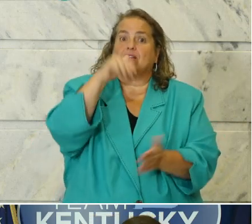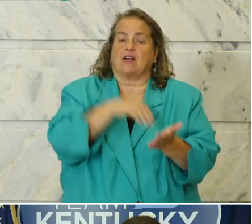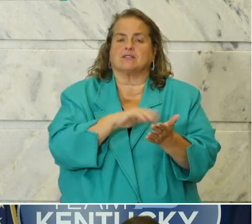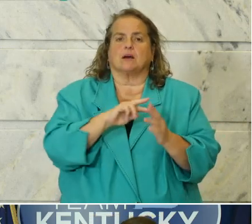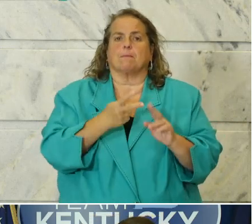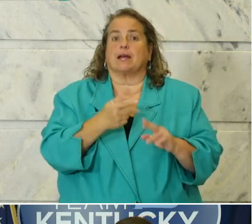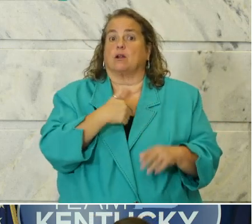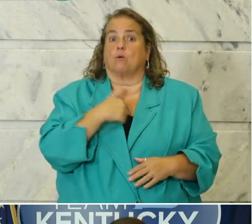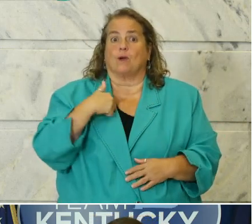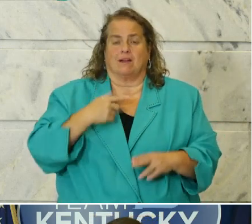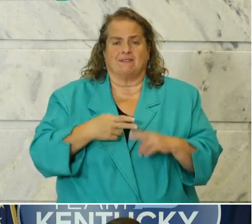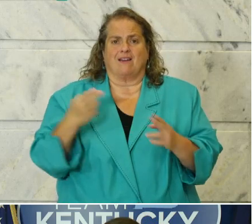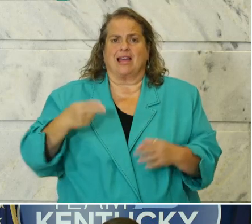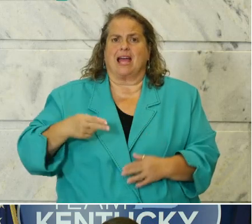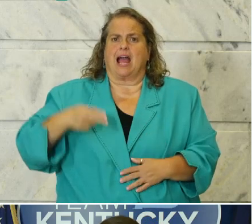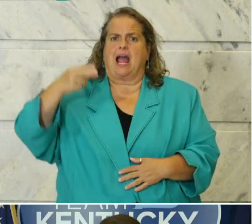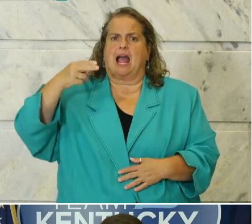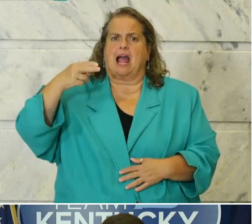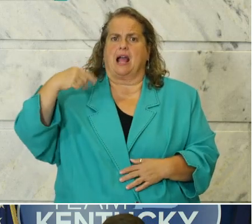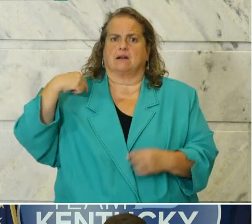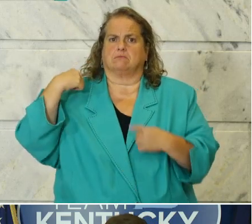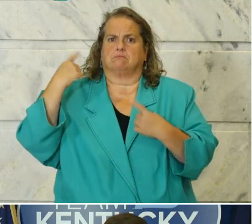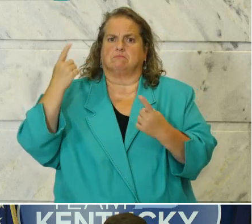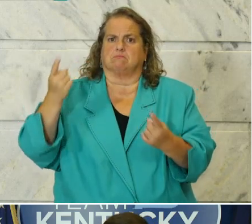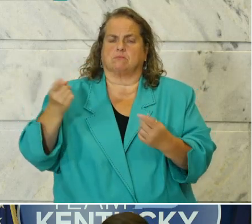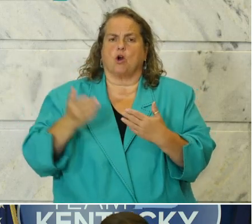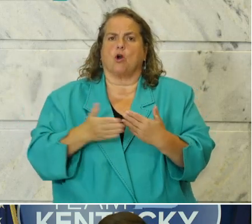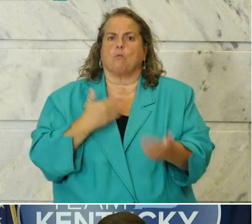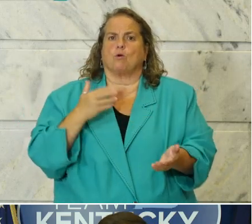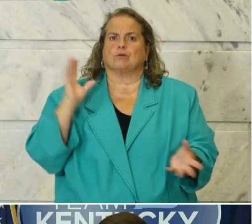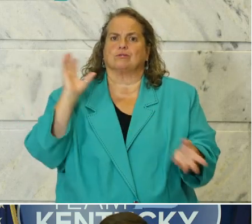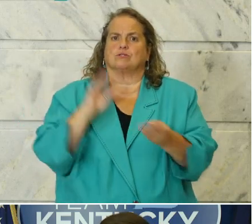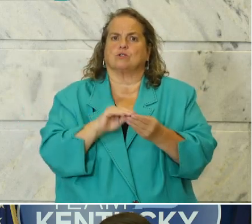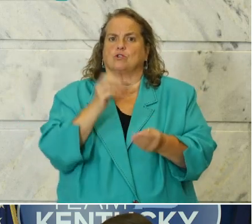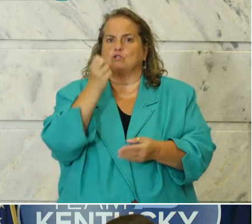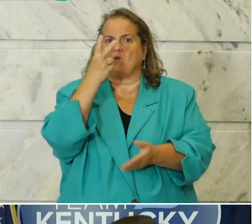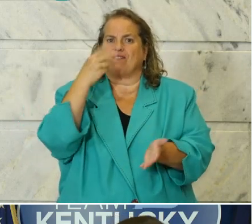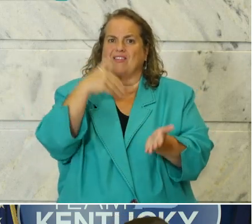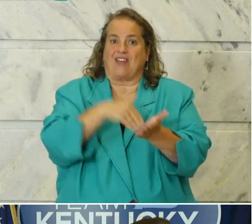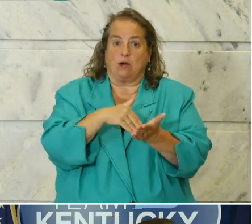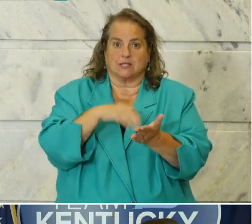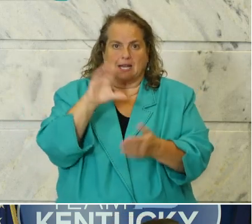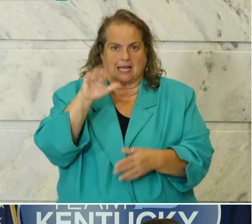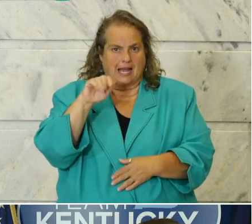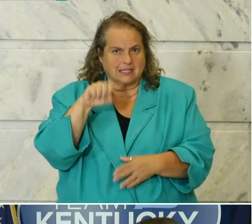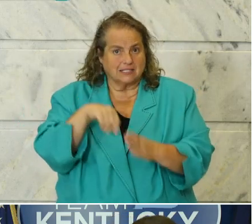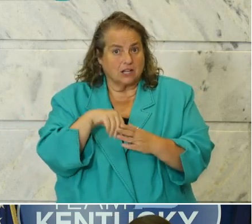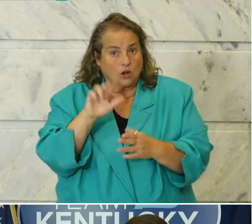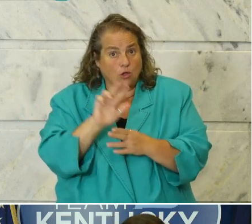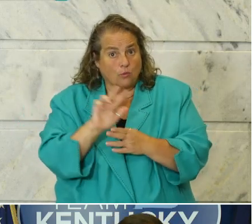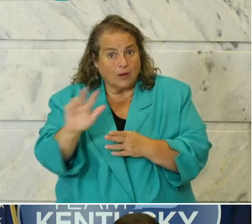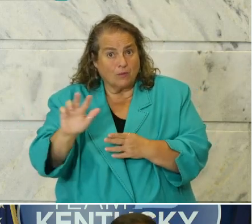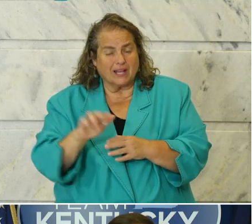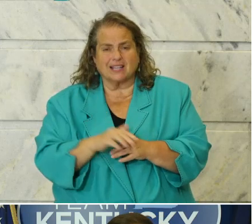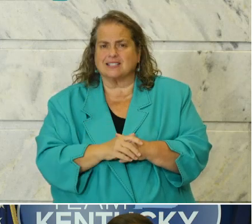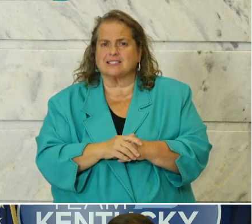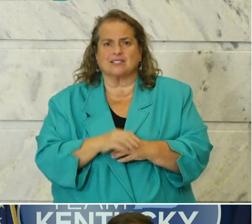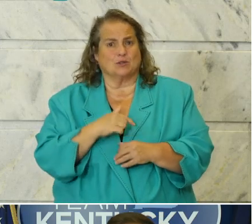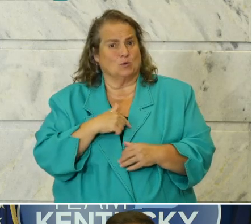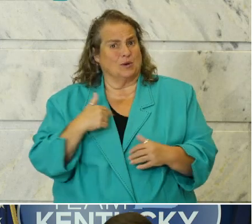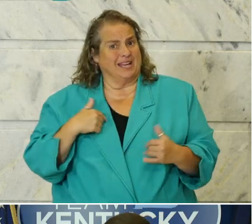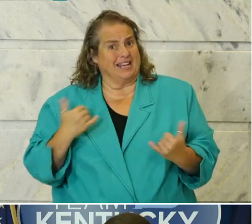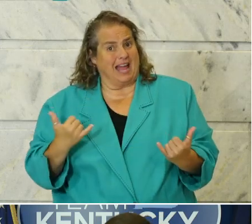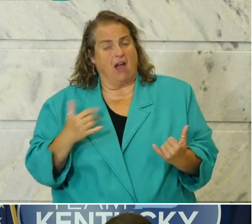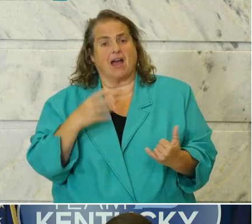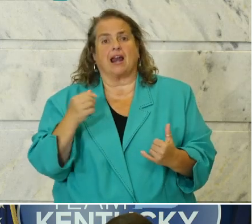a place in time where we've had almost 12,000 cases in 3 weeks. That we right now, again, are what I